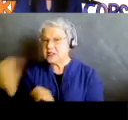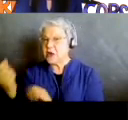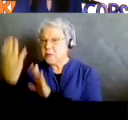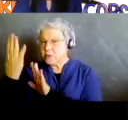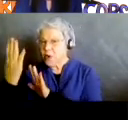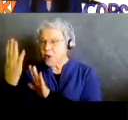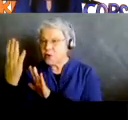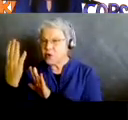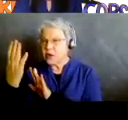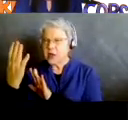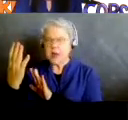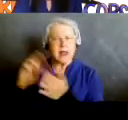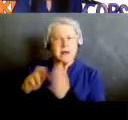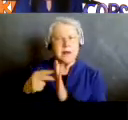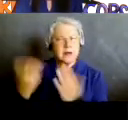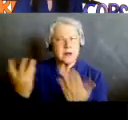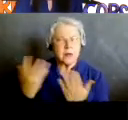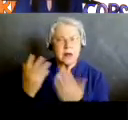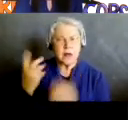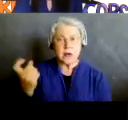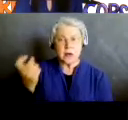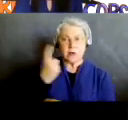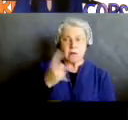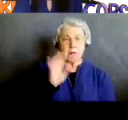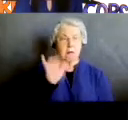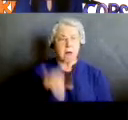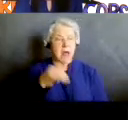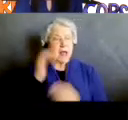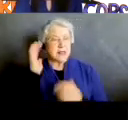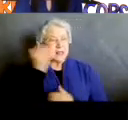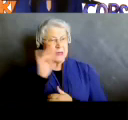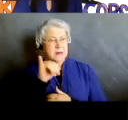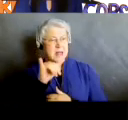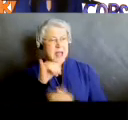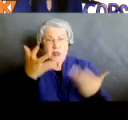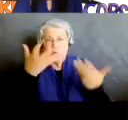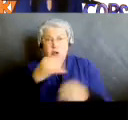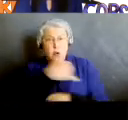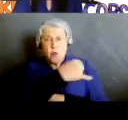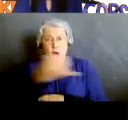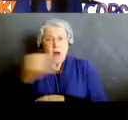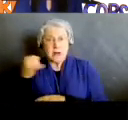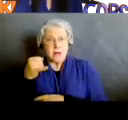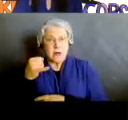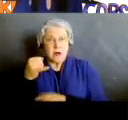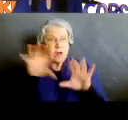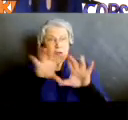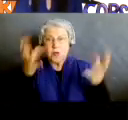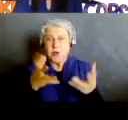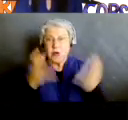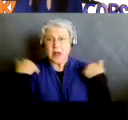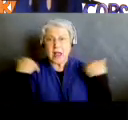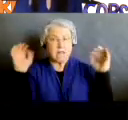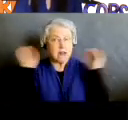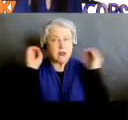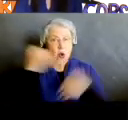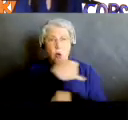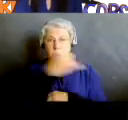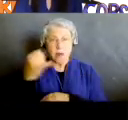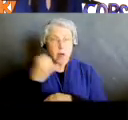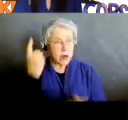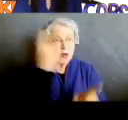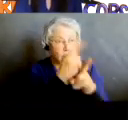talks, I often get the question, well, it sounds like you're arguing for a borderless world as if this is something completely unfathomable